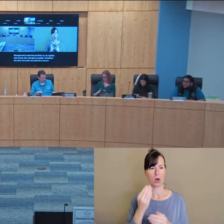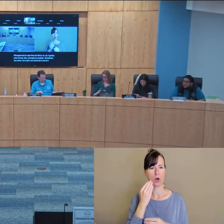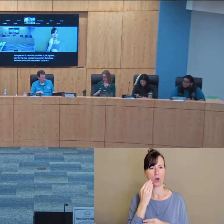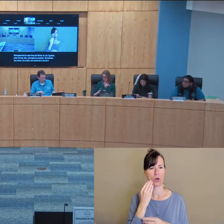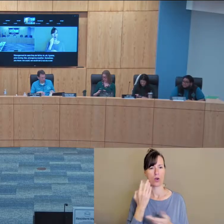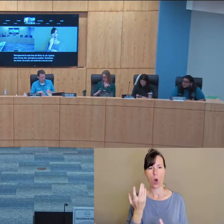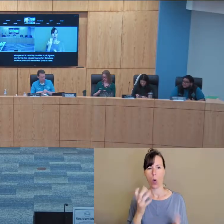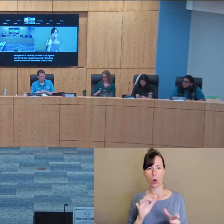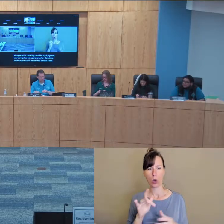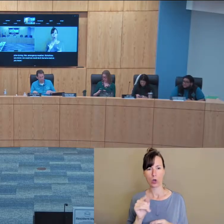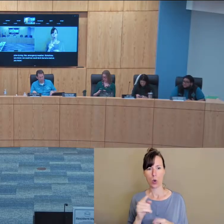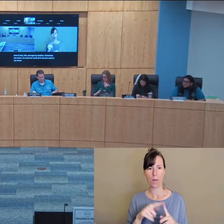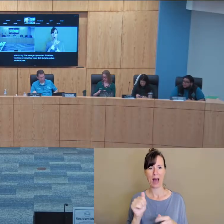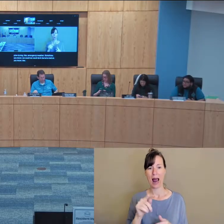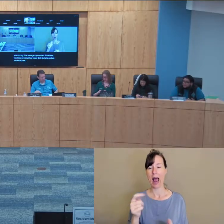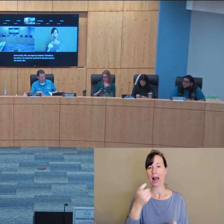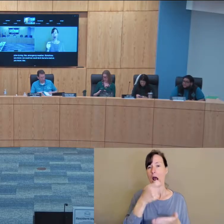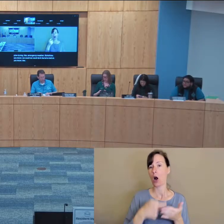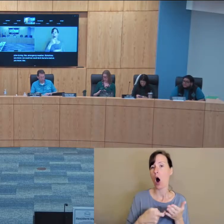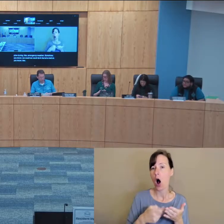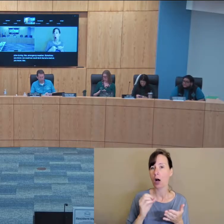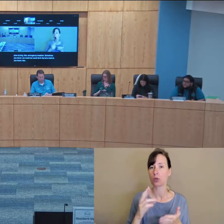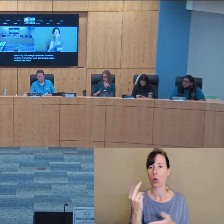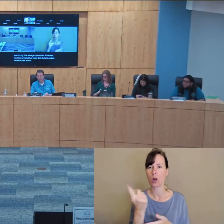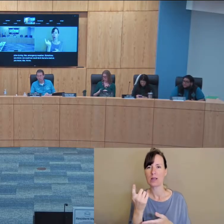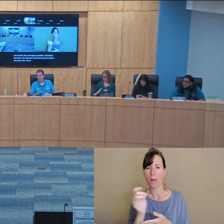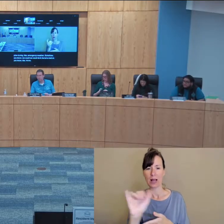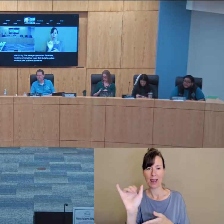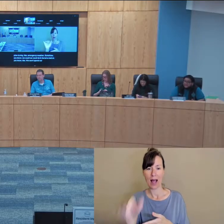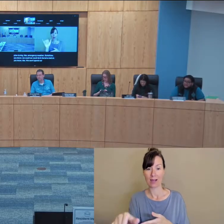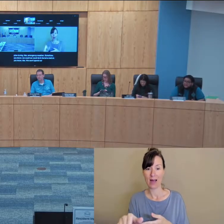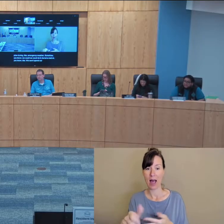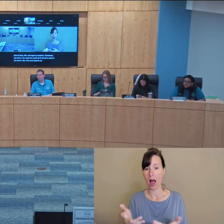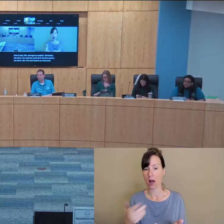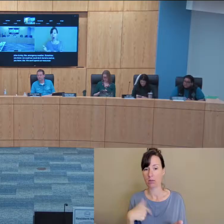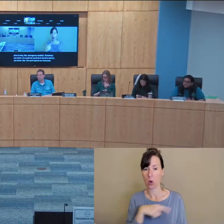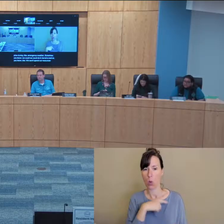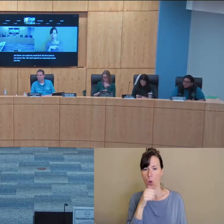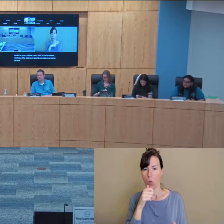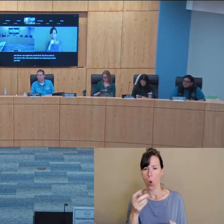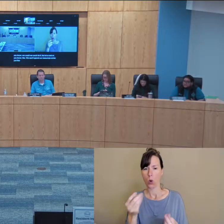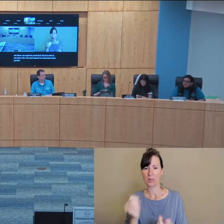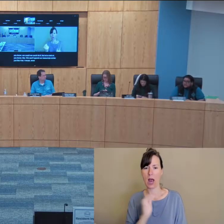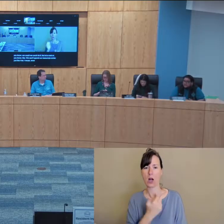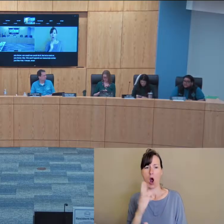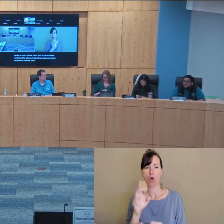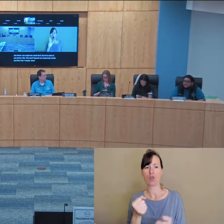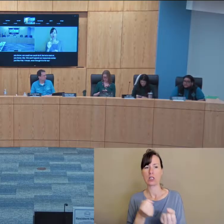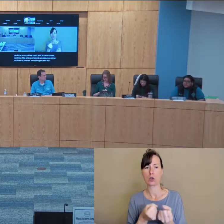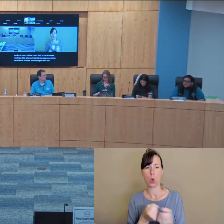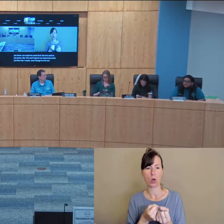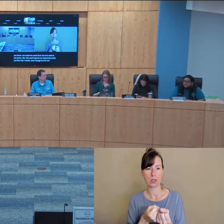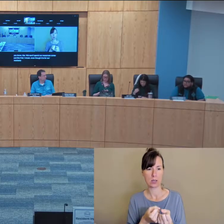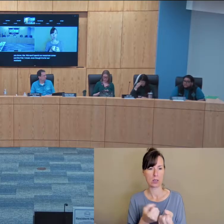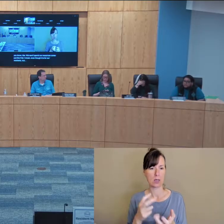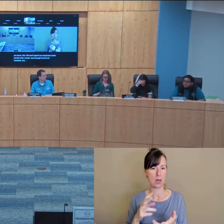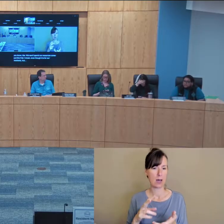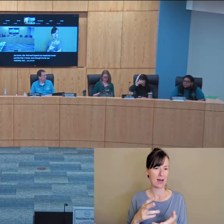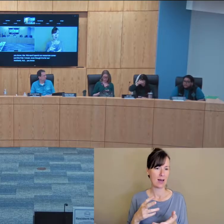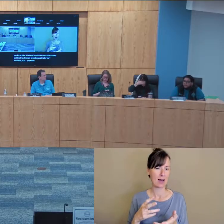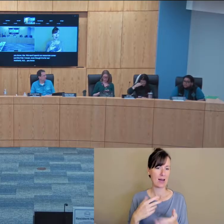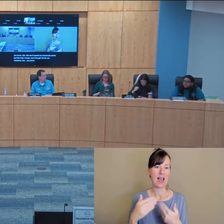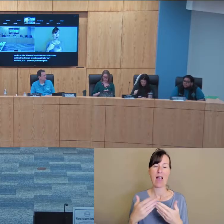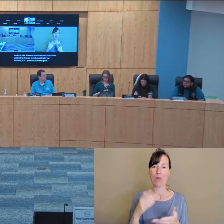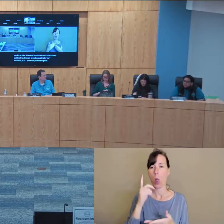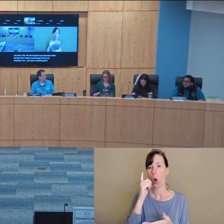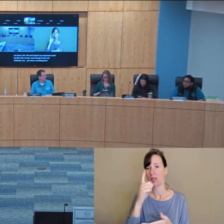or we won't spend our resources like just like that. I mean, even though it is for our residents, but something that will hold